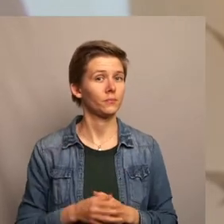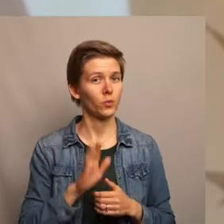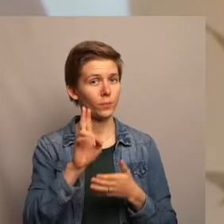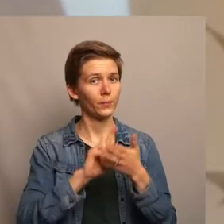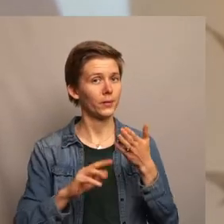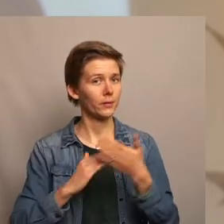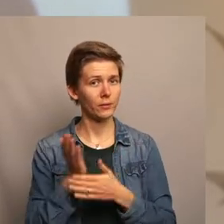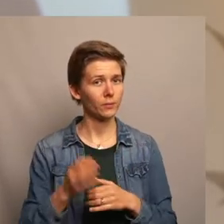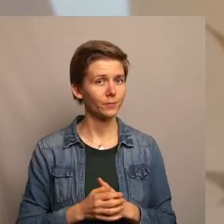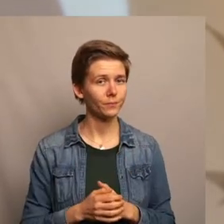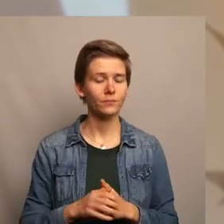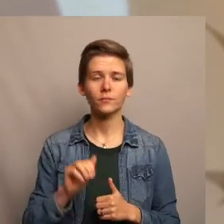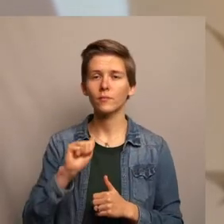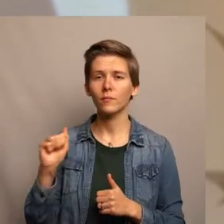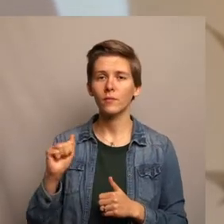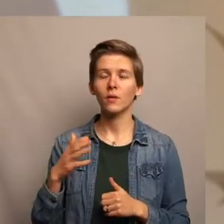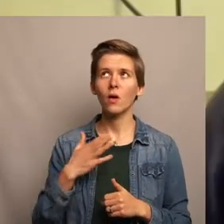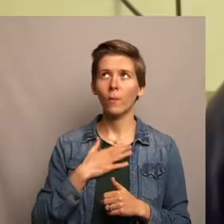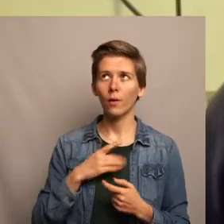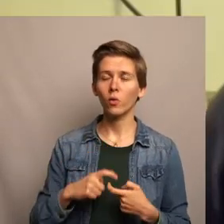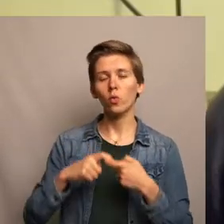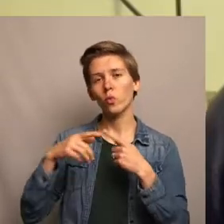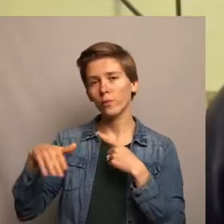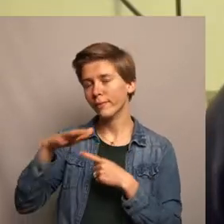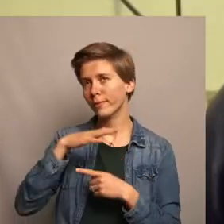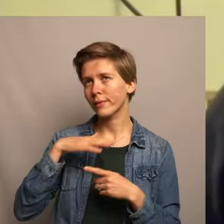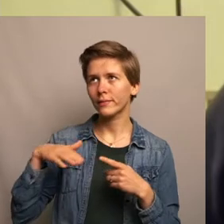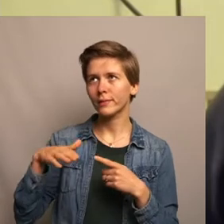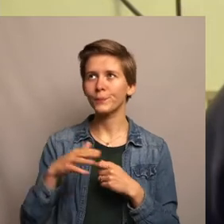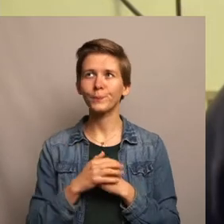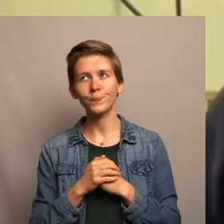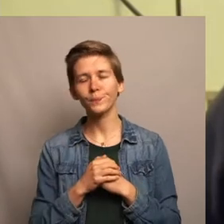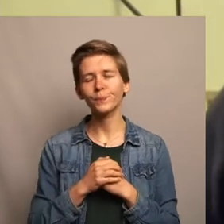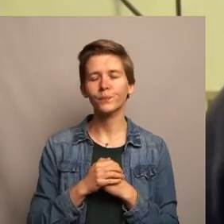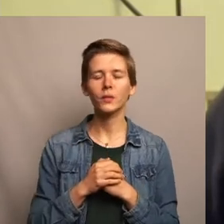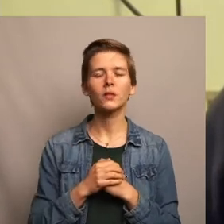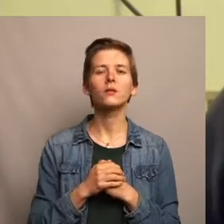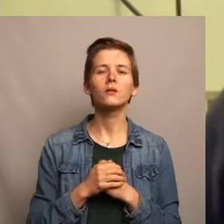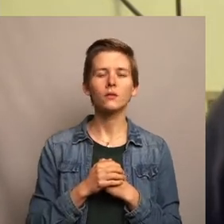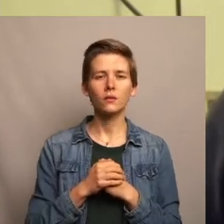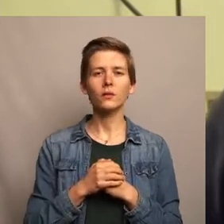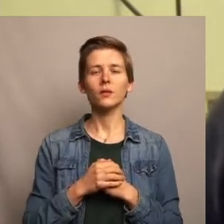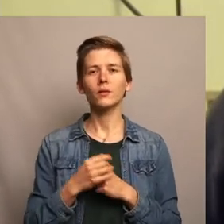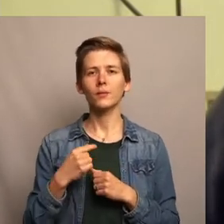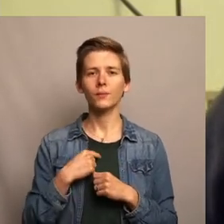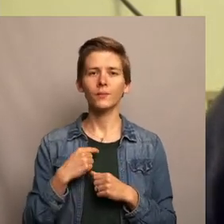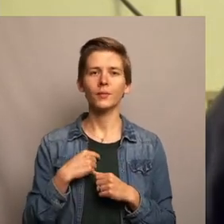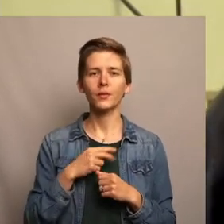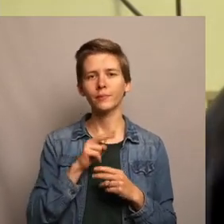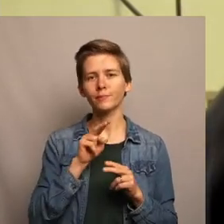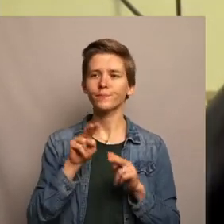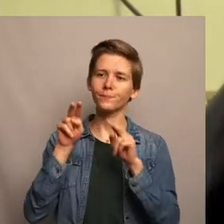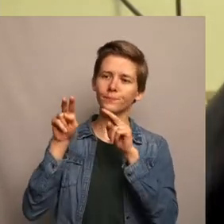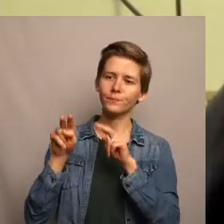I think in my context, what I particularly do is look at a community that faces